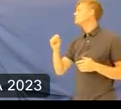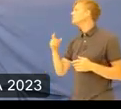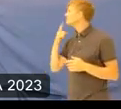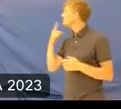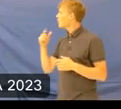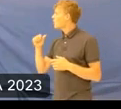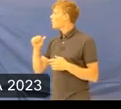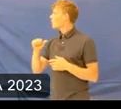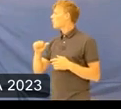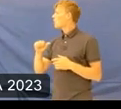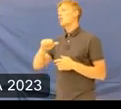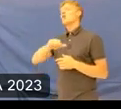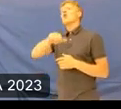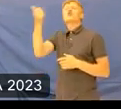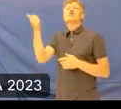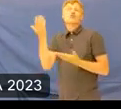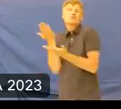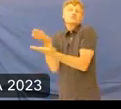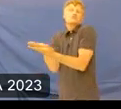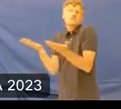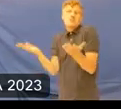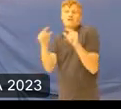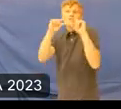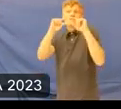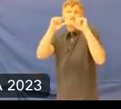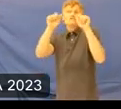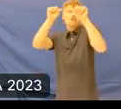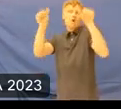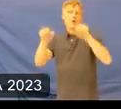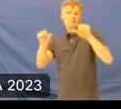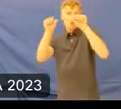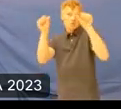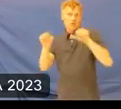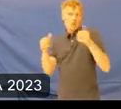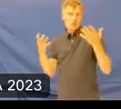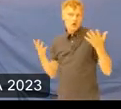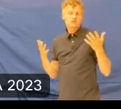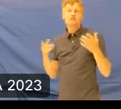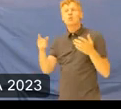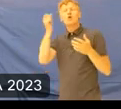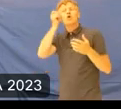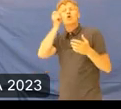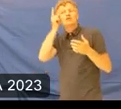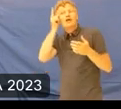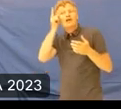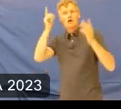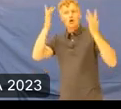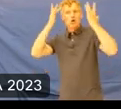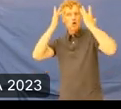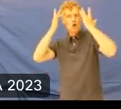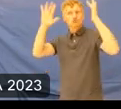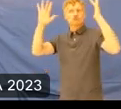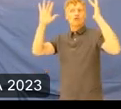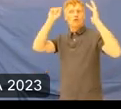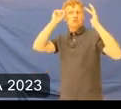form of sort of that you expected to display cultural, your understanding of cultural, of the cultural standing of